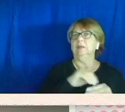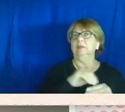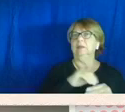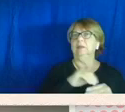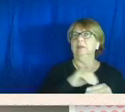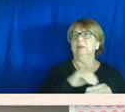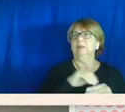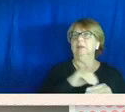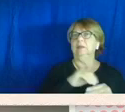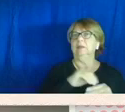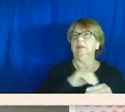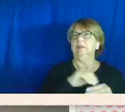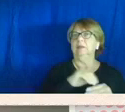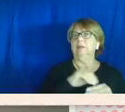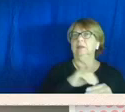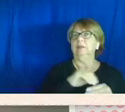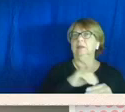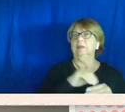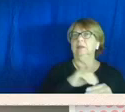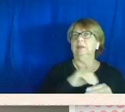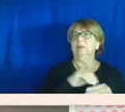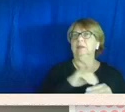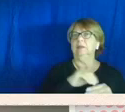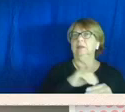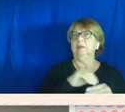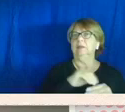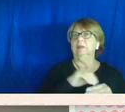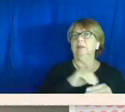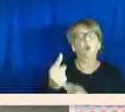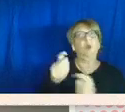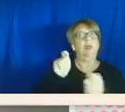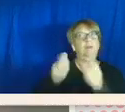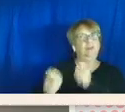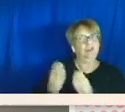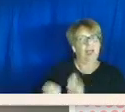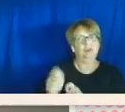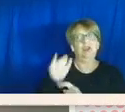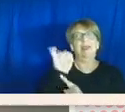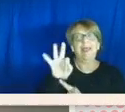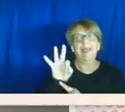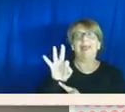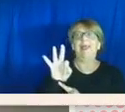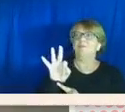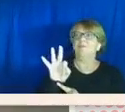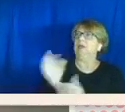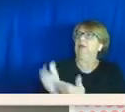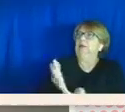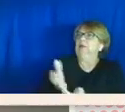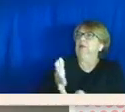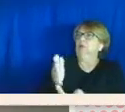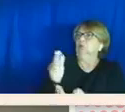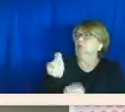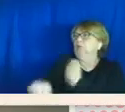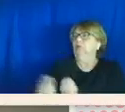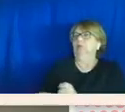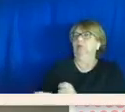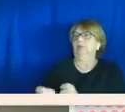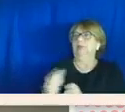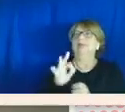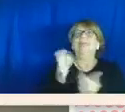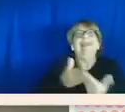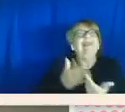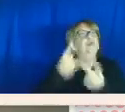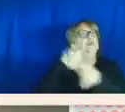Existing buildings must only make changes if they're readily achievable, easily accomplishable